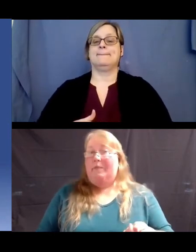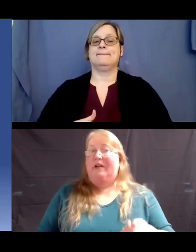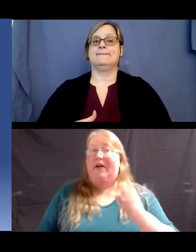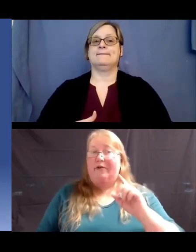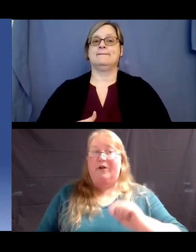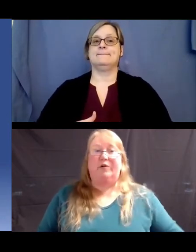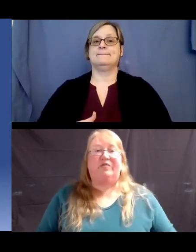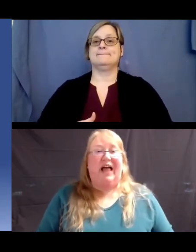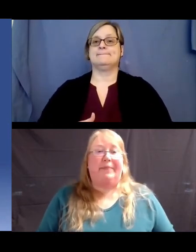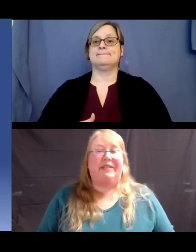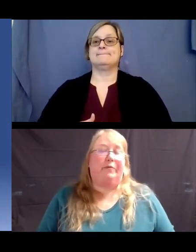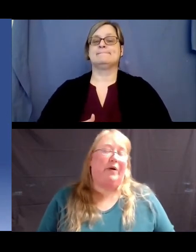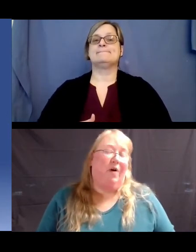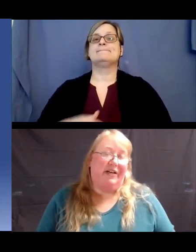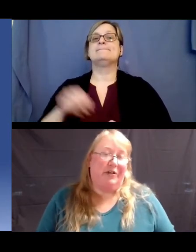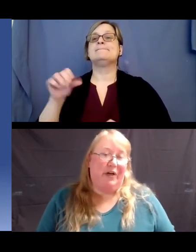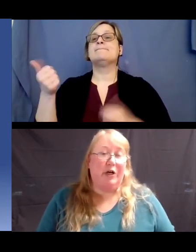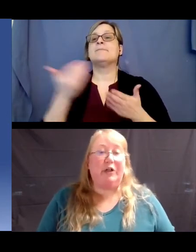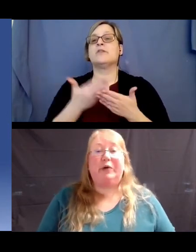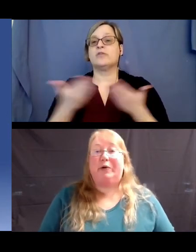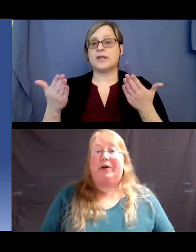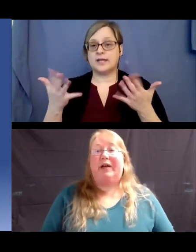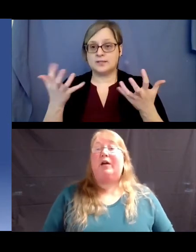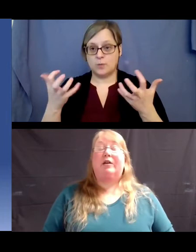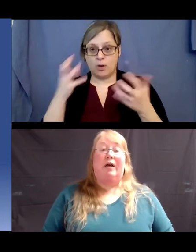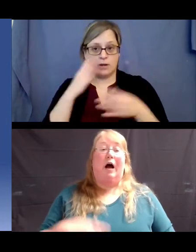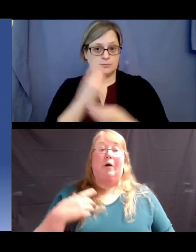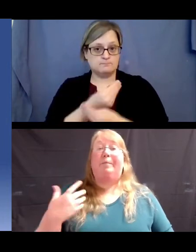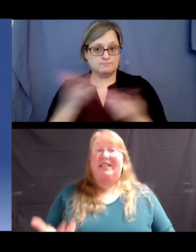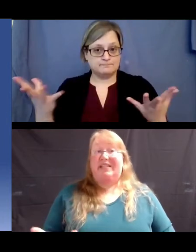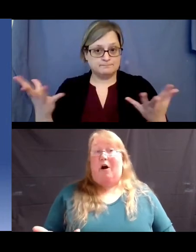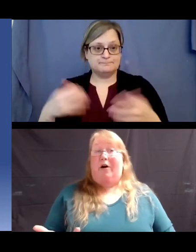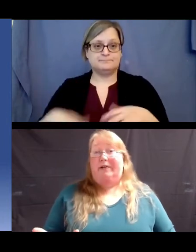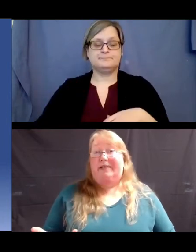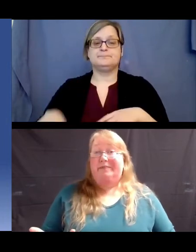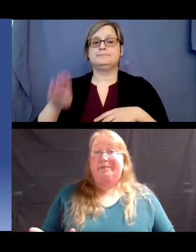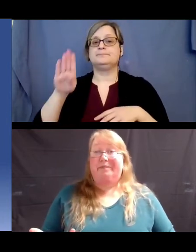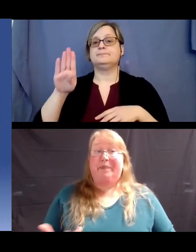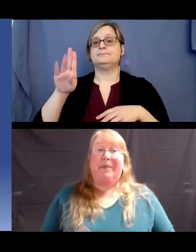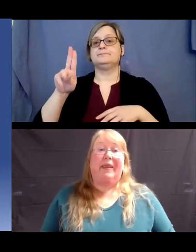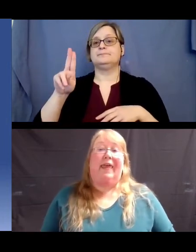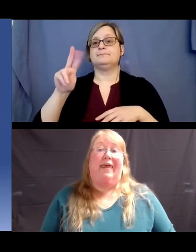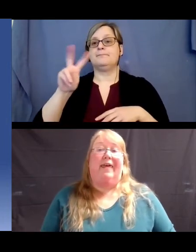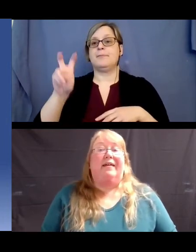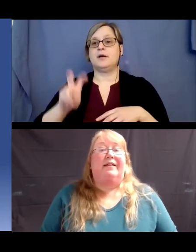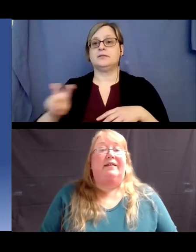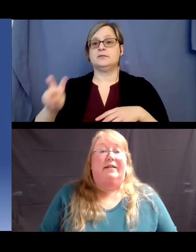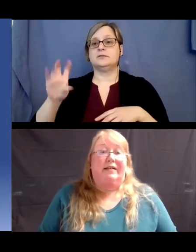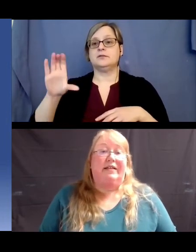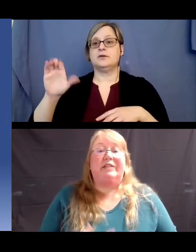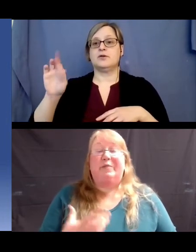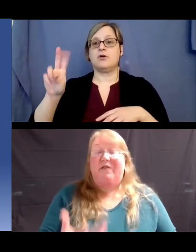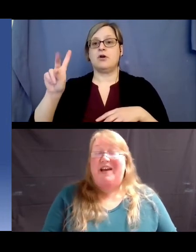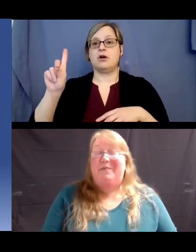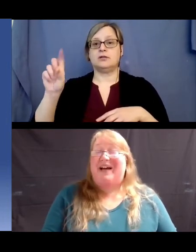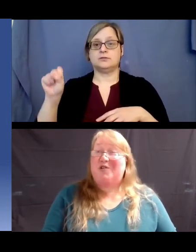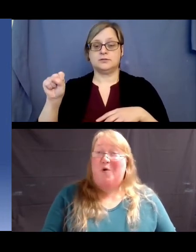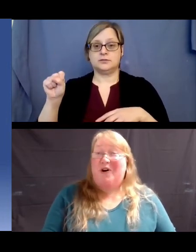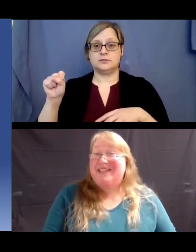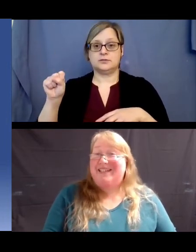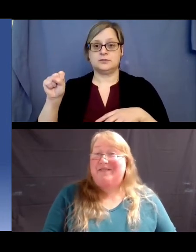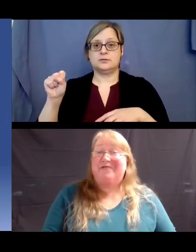And a couple of other useful apps that we wanted to include are buzz cards. This is provided